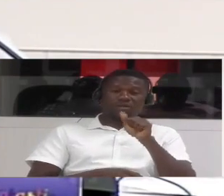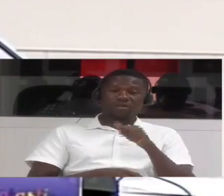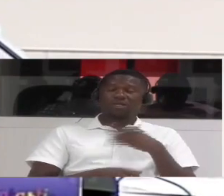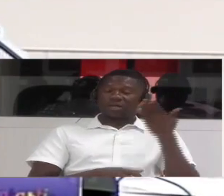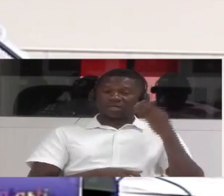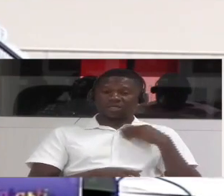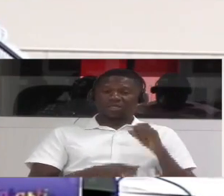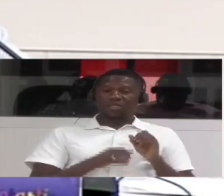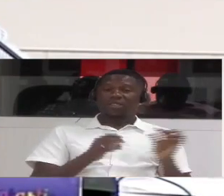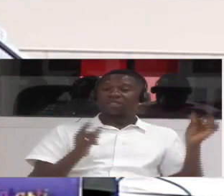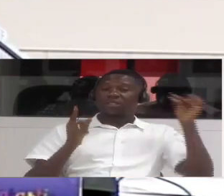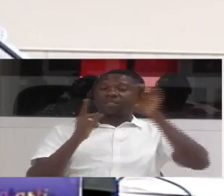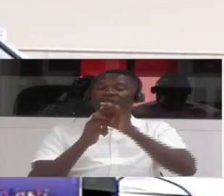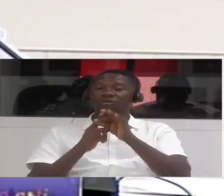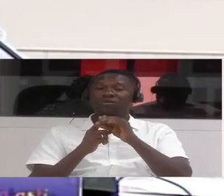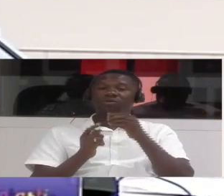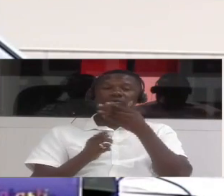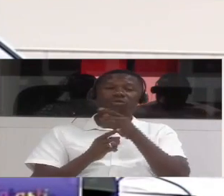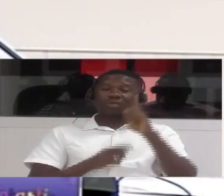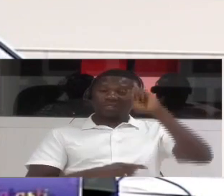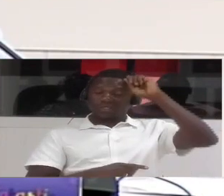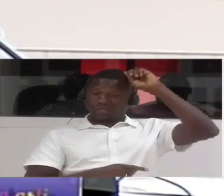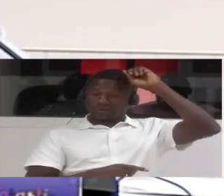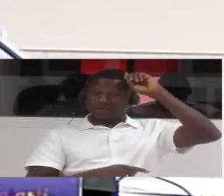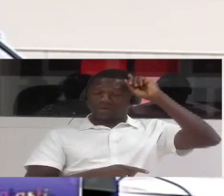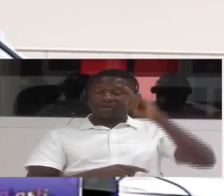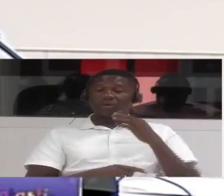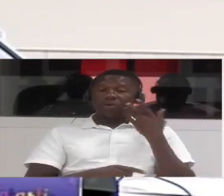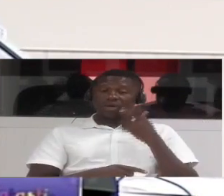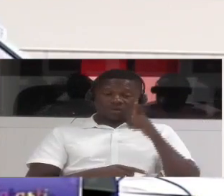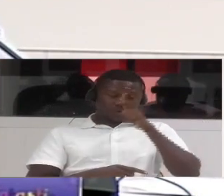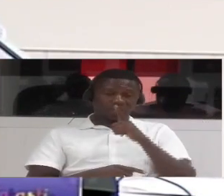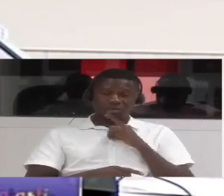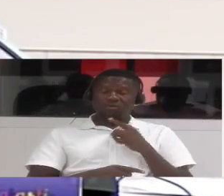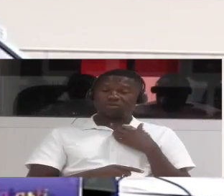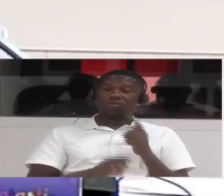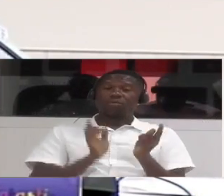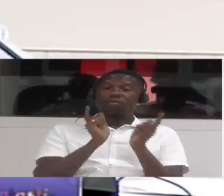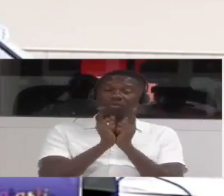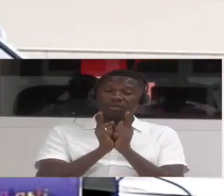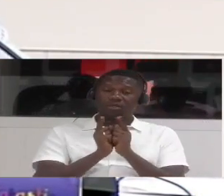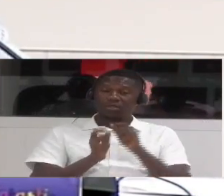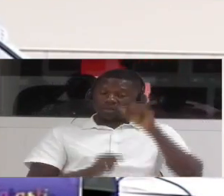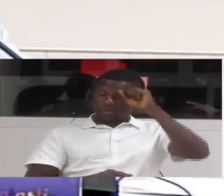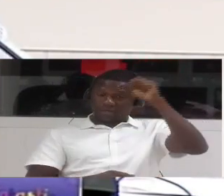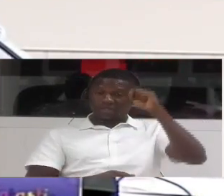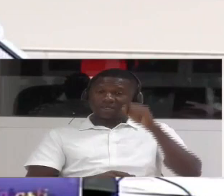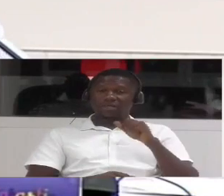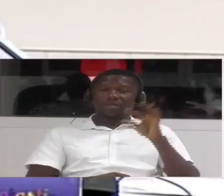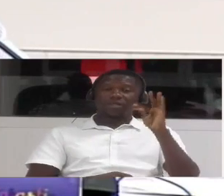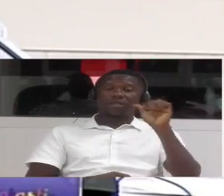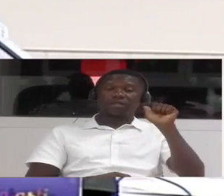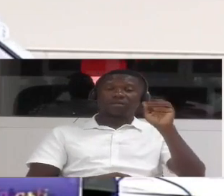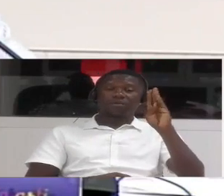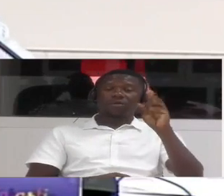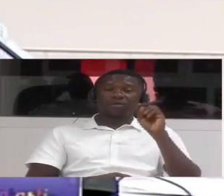then where he chanced upon the South African president, Thabo Mbeki, at the time, and then he talked